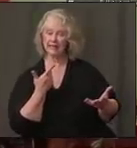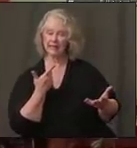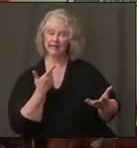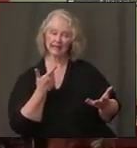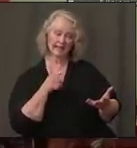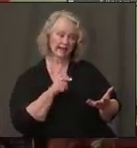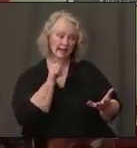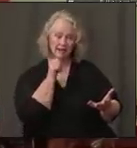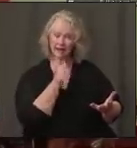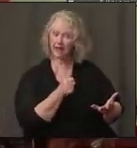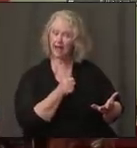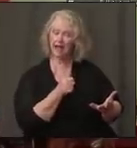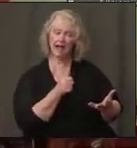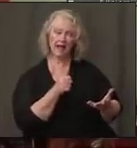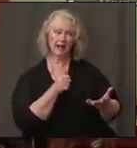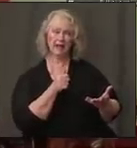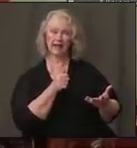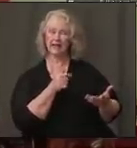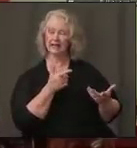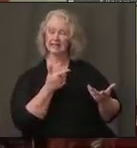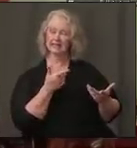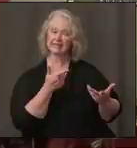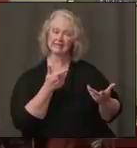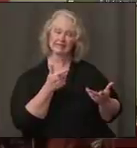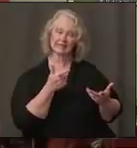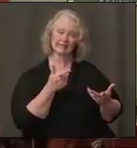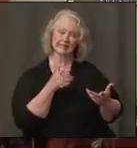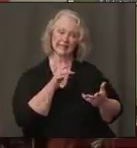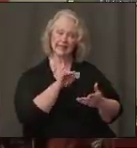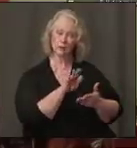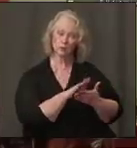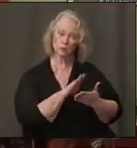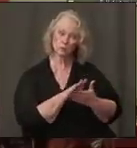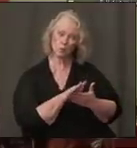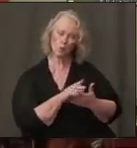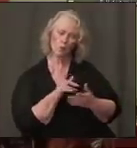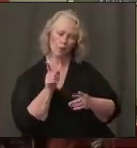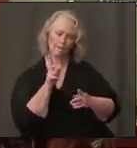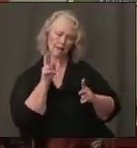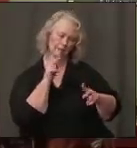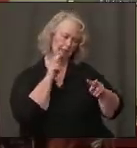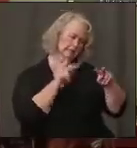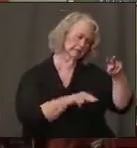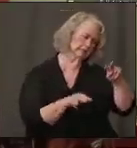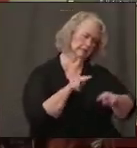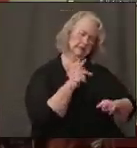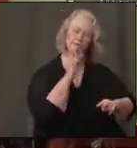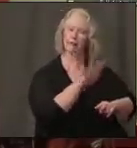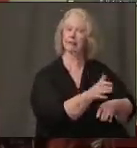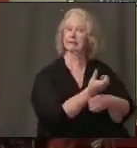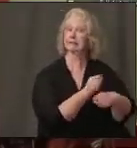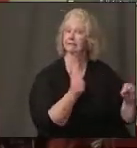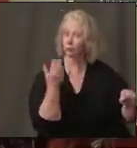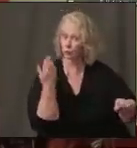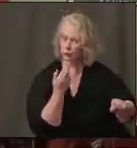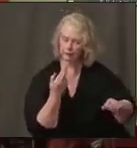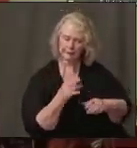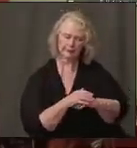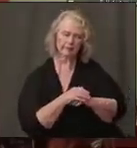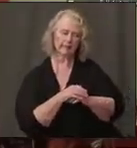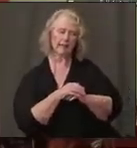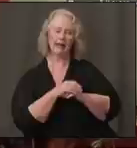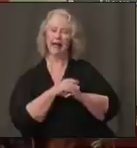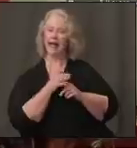in schools where mandatory reporters can see them. There's also the school of thought that says for every point that the unemployment rate goes